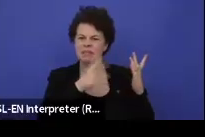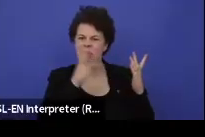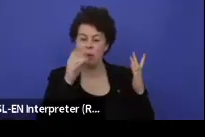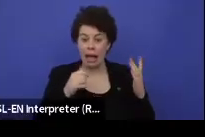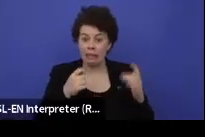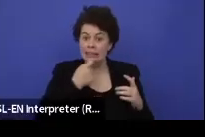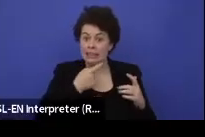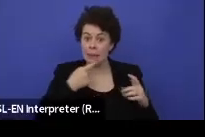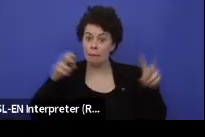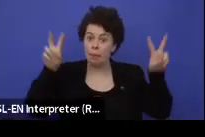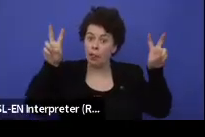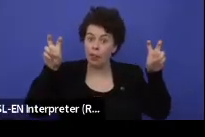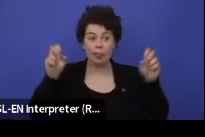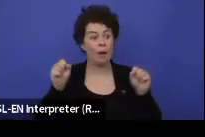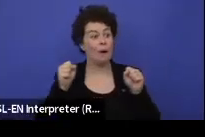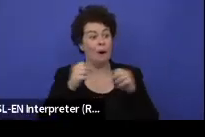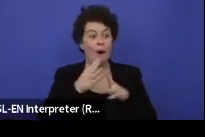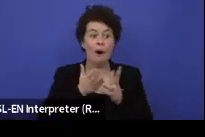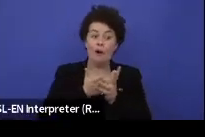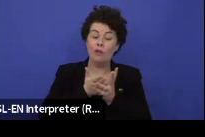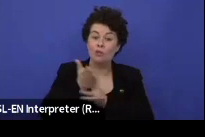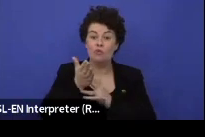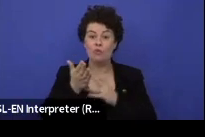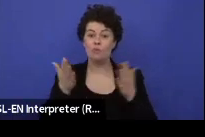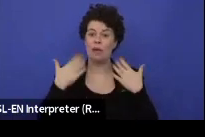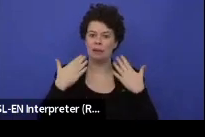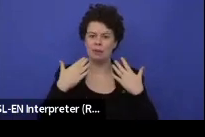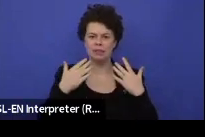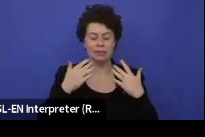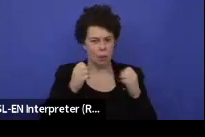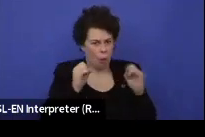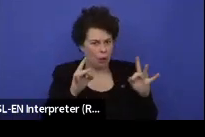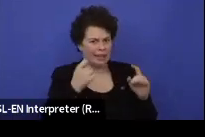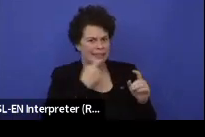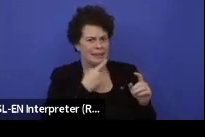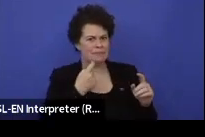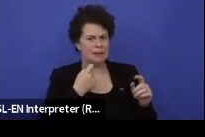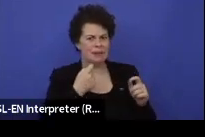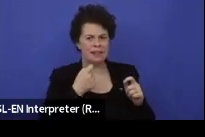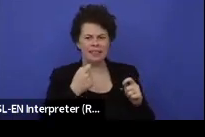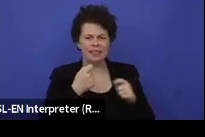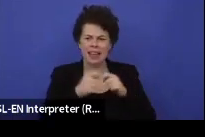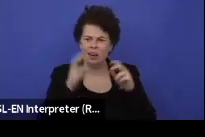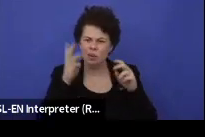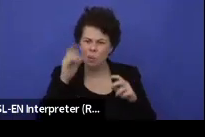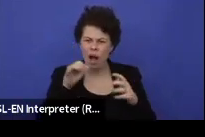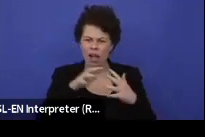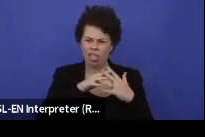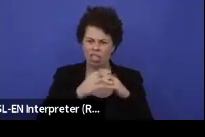unfamiliar with it? Why do people not know what's involved? Because surely, that's just easy, isn't it?